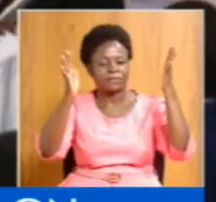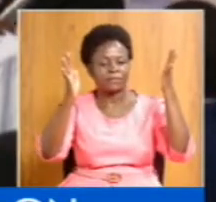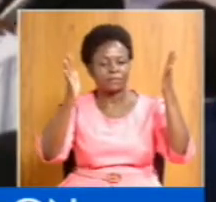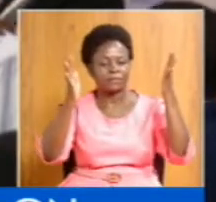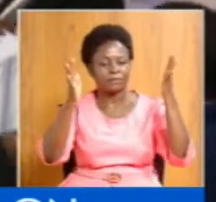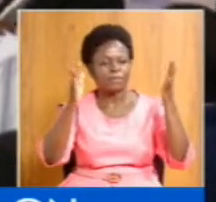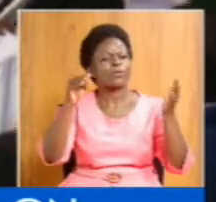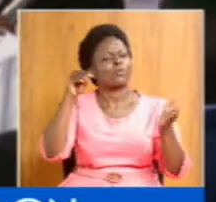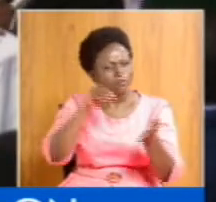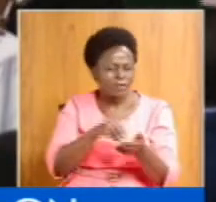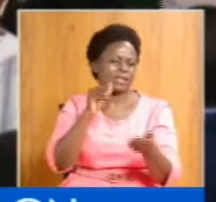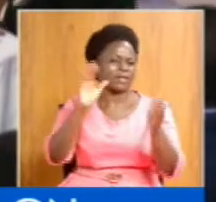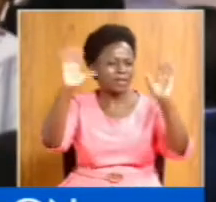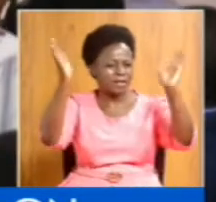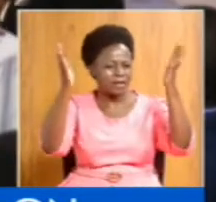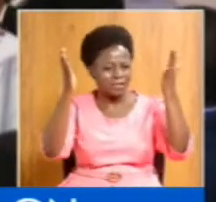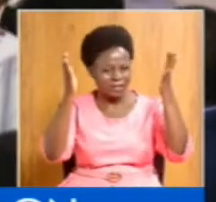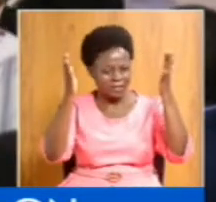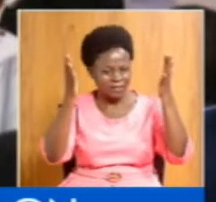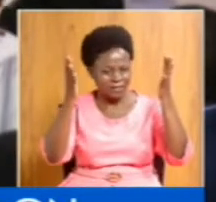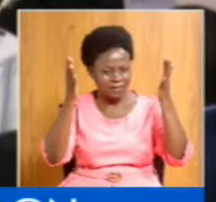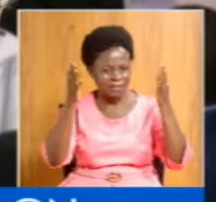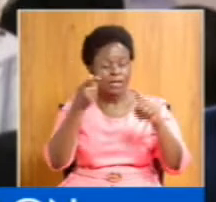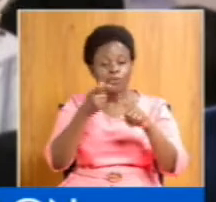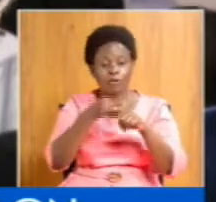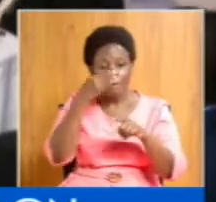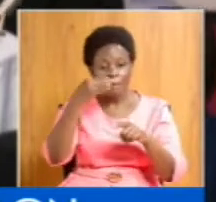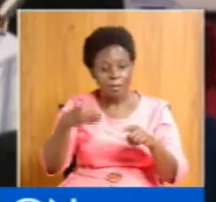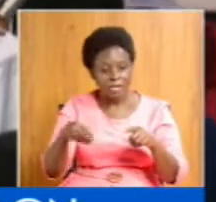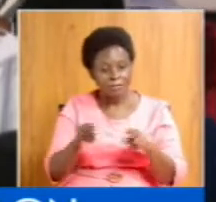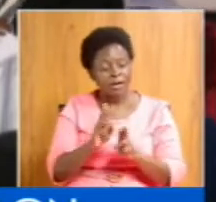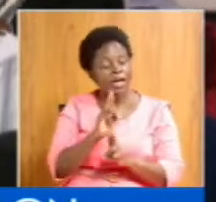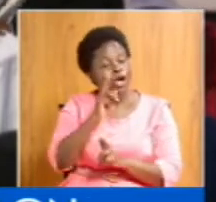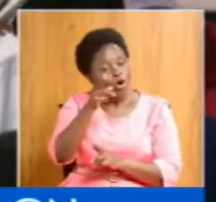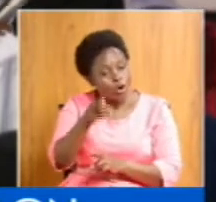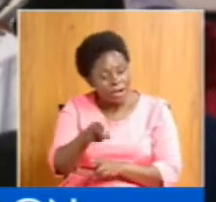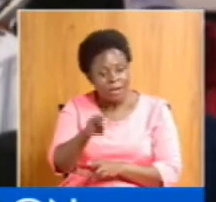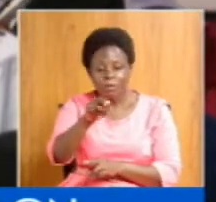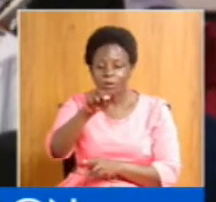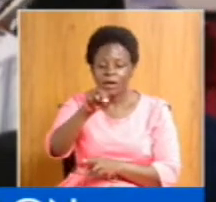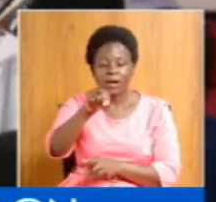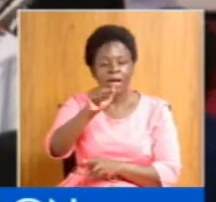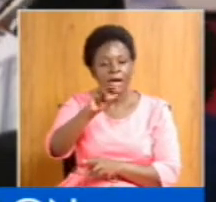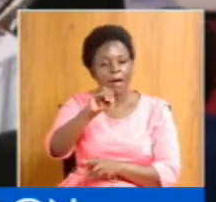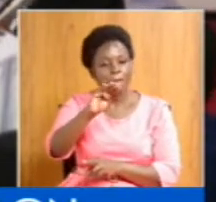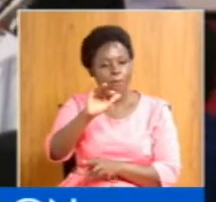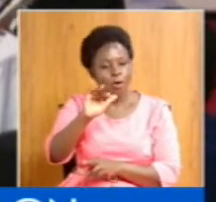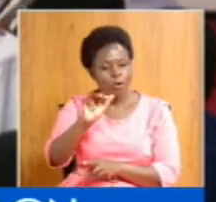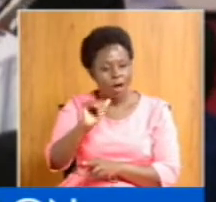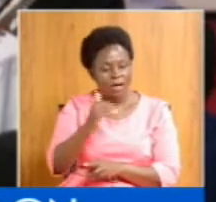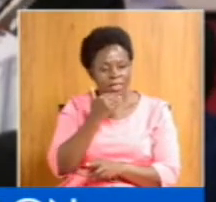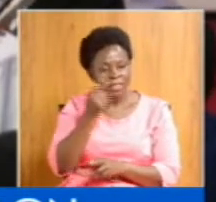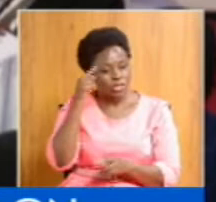We could do much better than that can't we? From Butambala, the Honorable Rashida Nambora District Chairperson Butambala. Thank you so